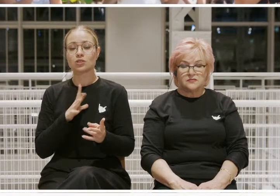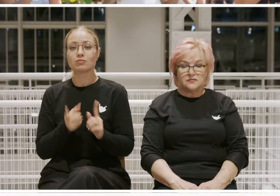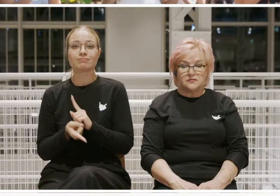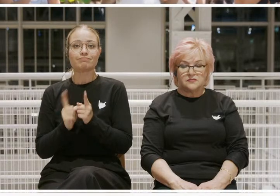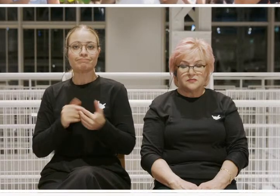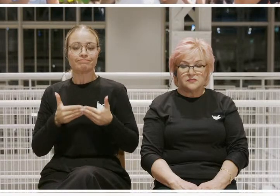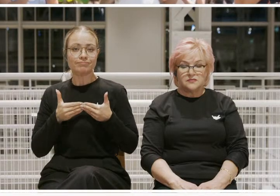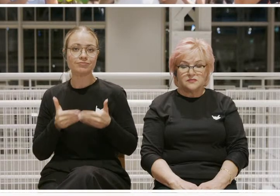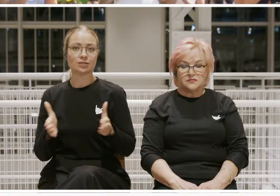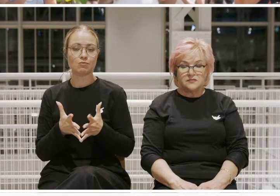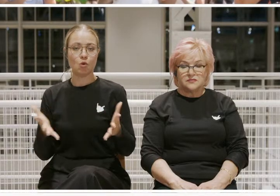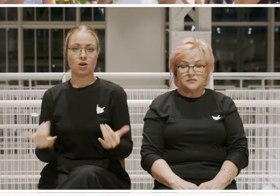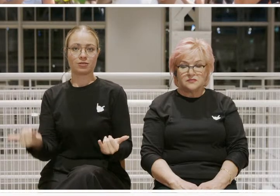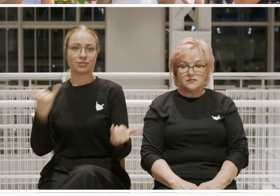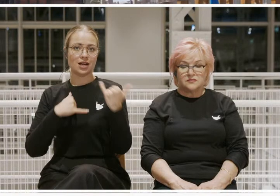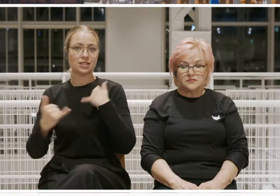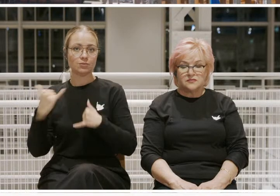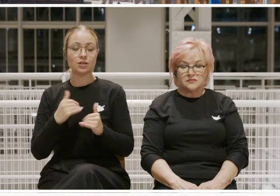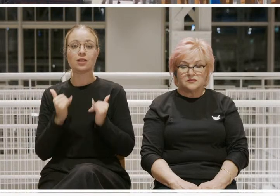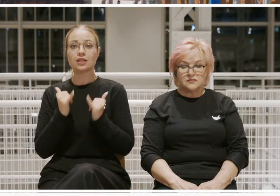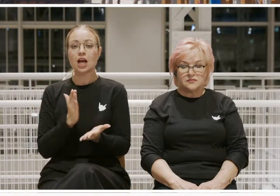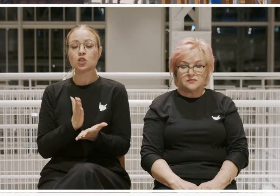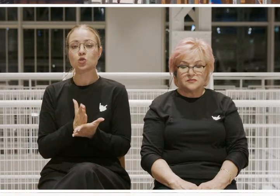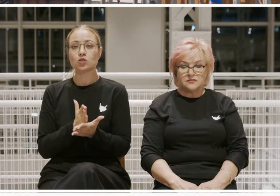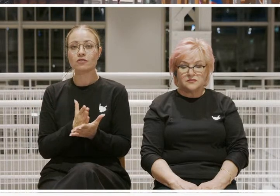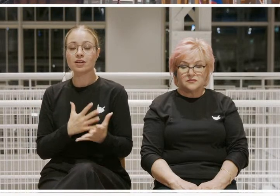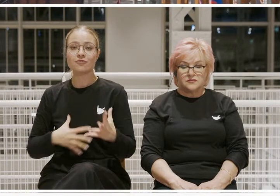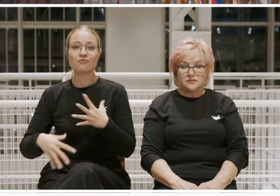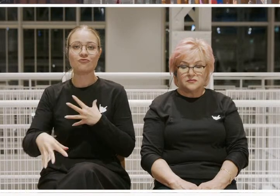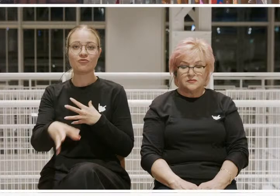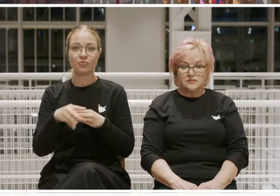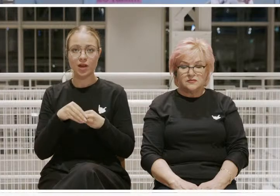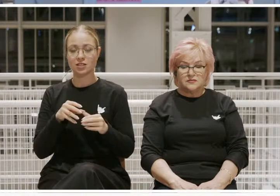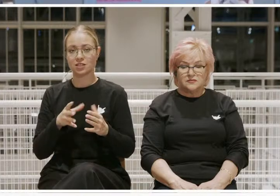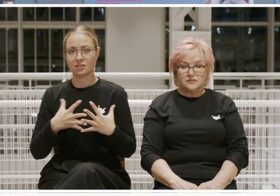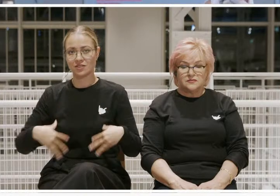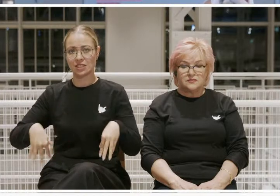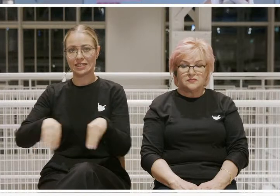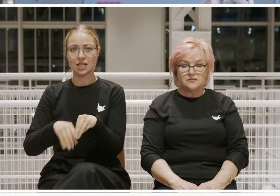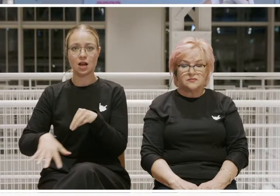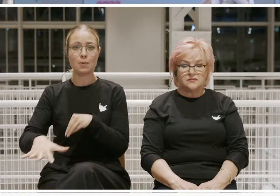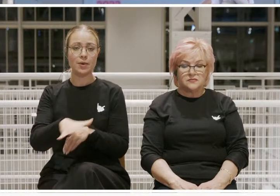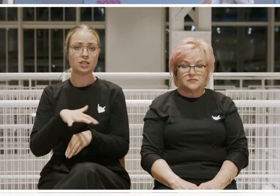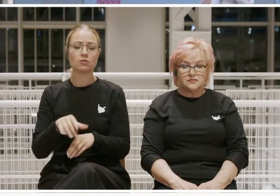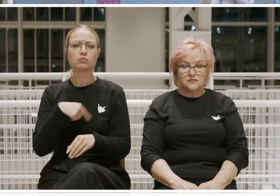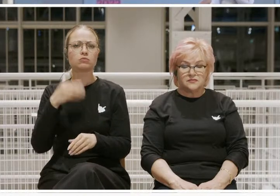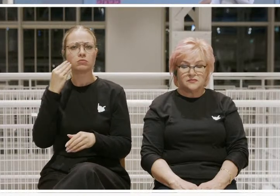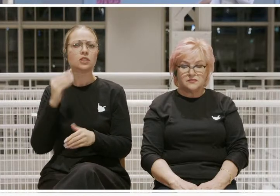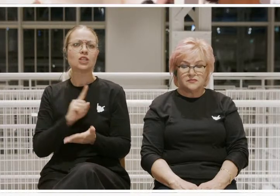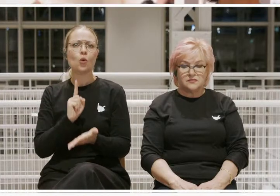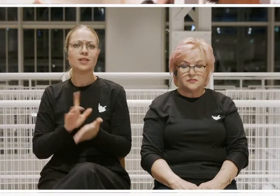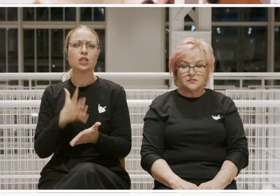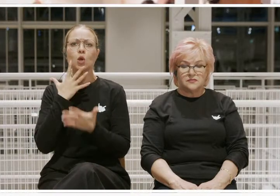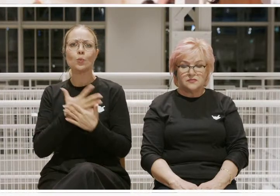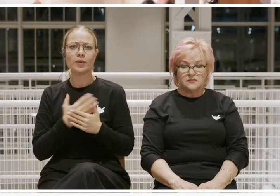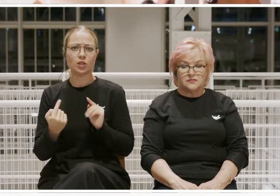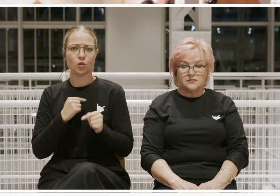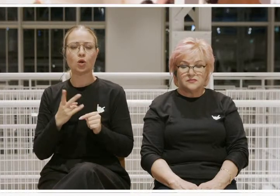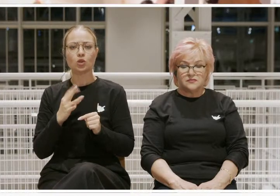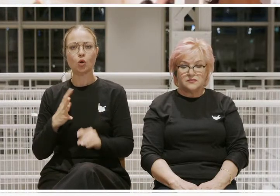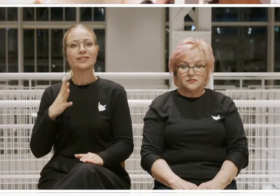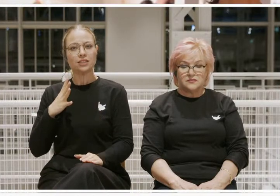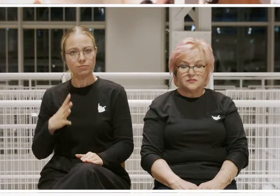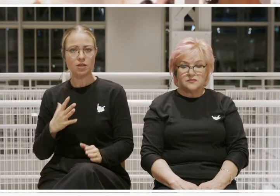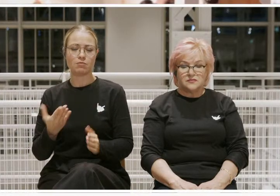social togetherness, which doesn't need to be always that we love each other, but I think to tolerate each other and to accept each other